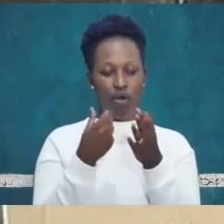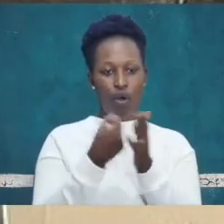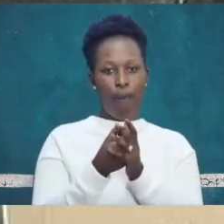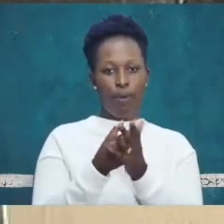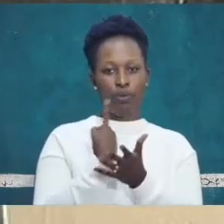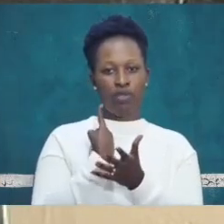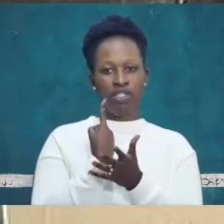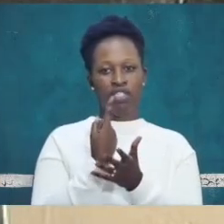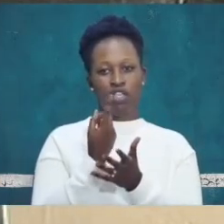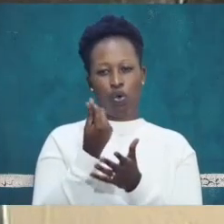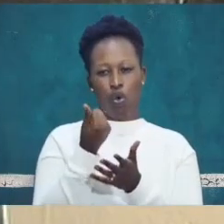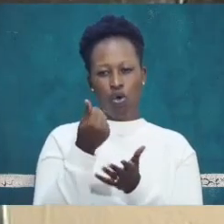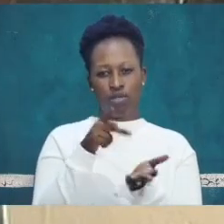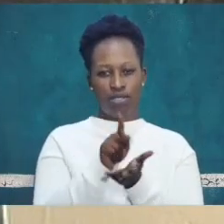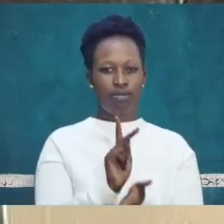opportunity